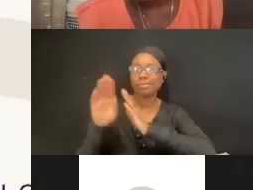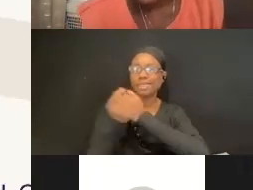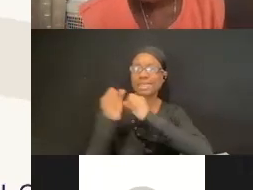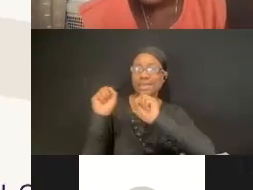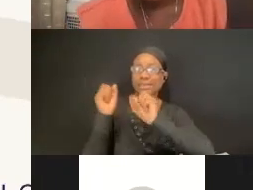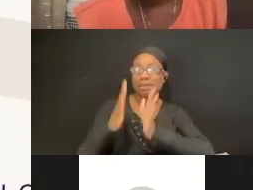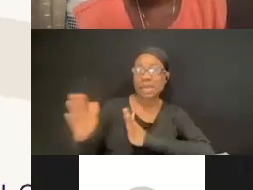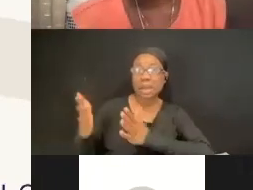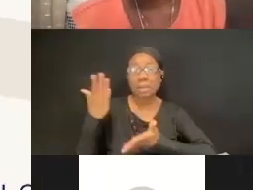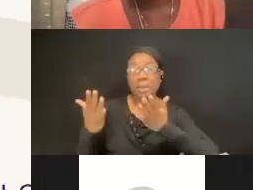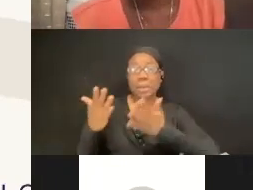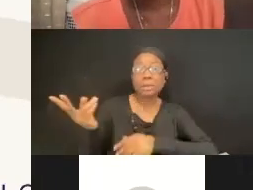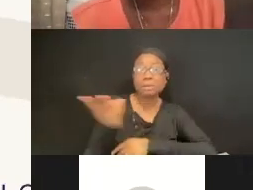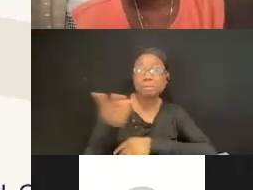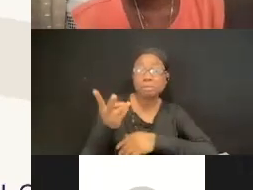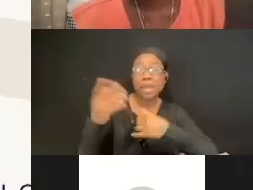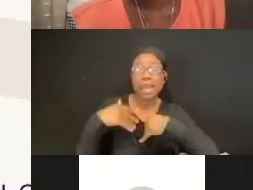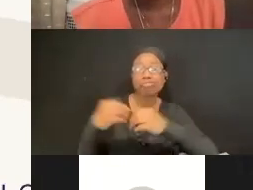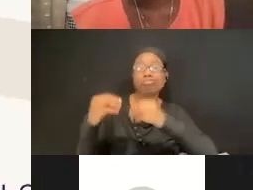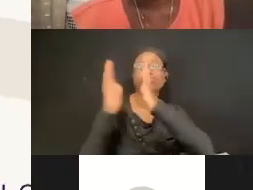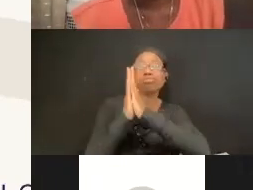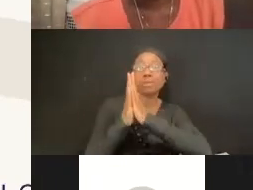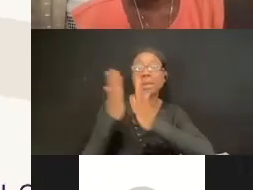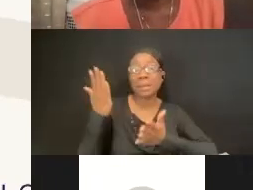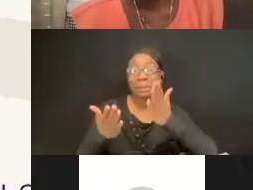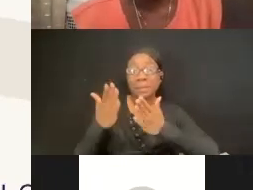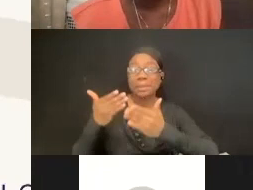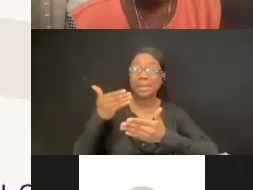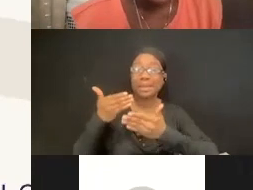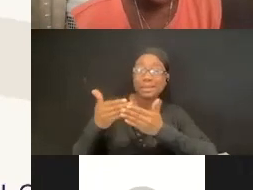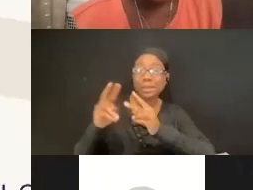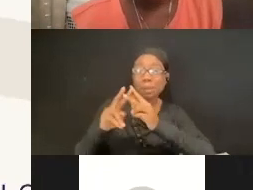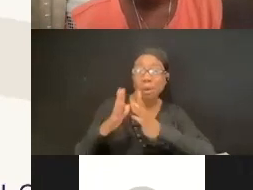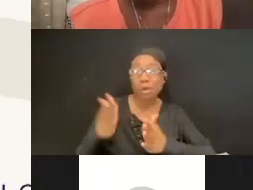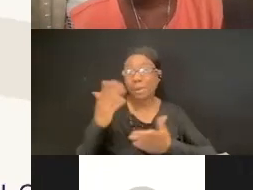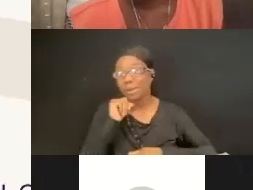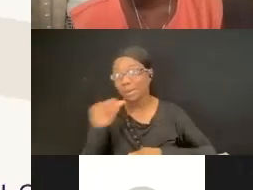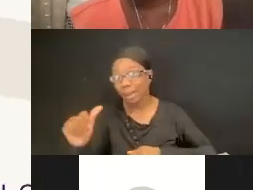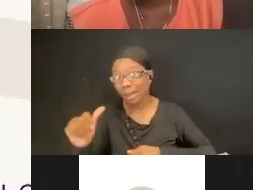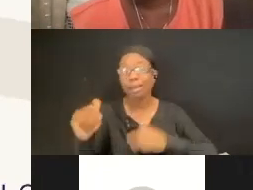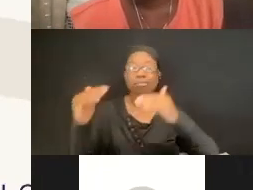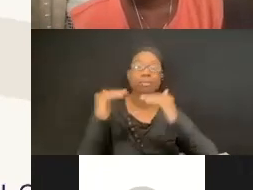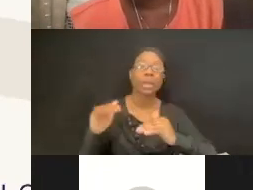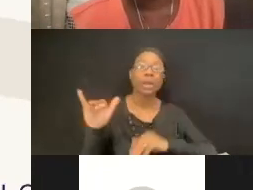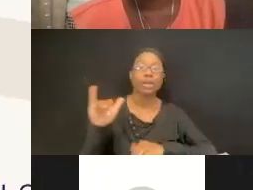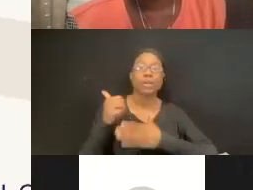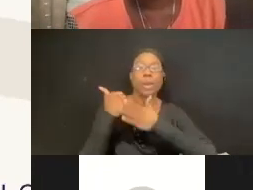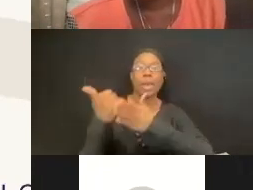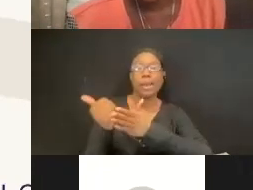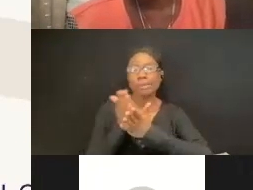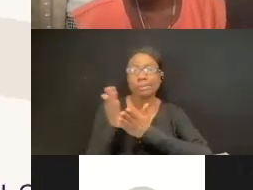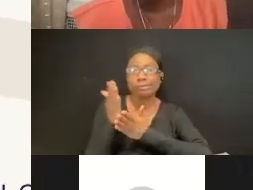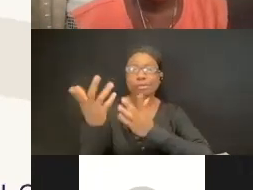partner, might not be, but also helping people navigate being homeless and houseless and figuring out where they're going to